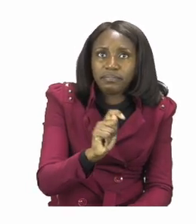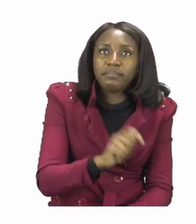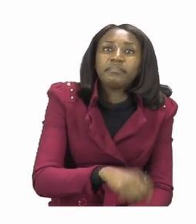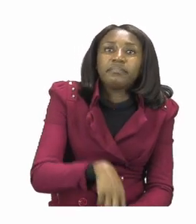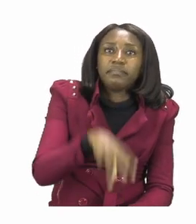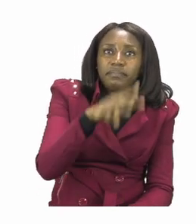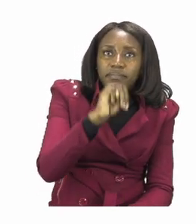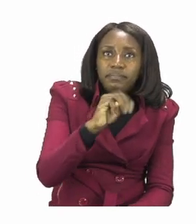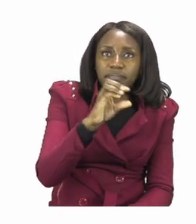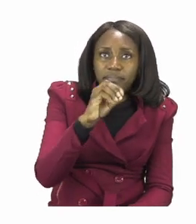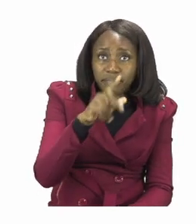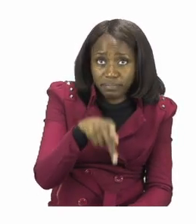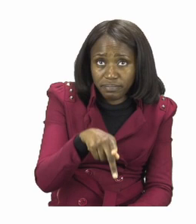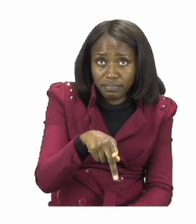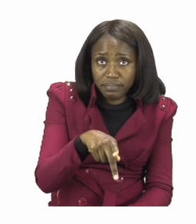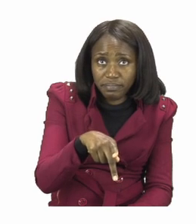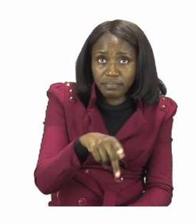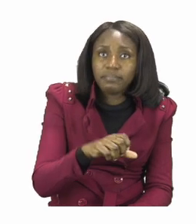mop,